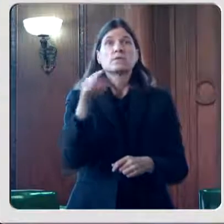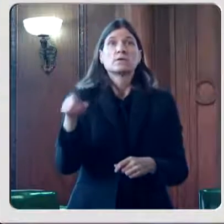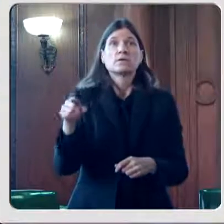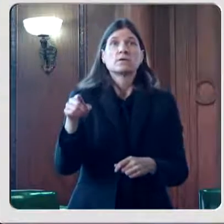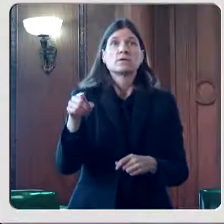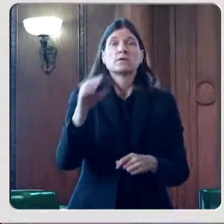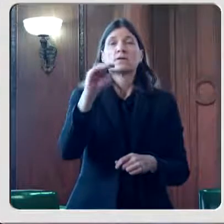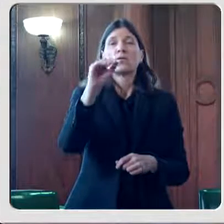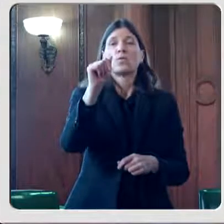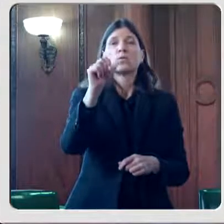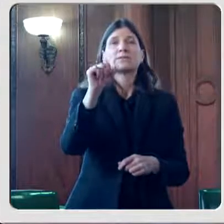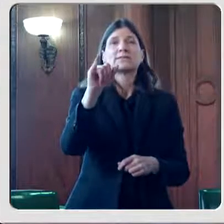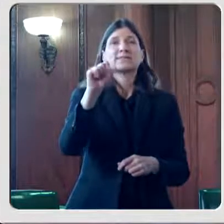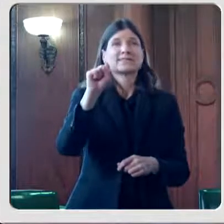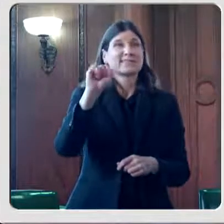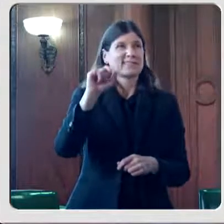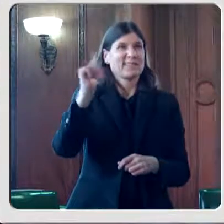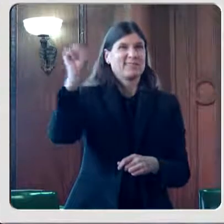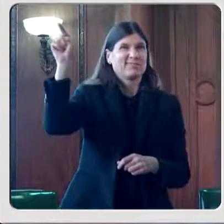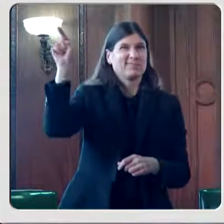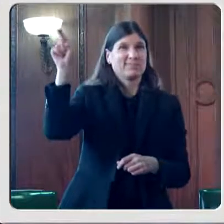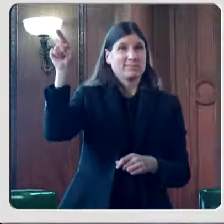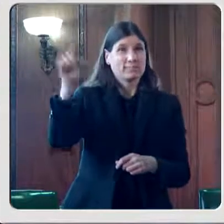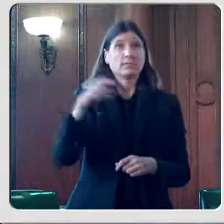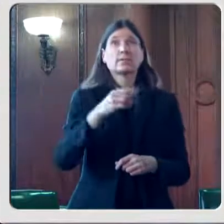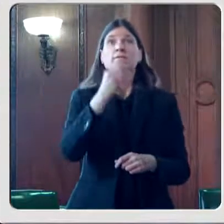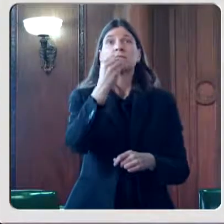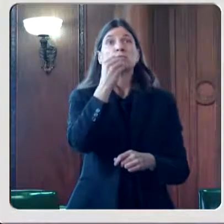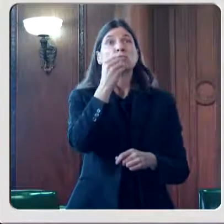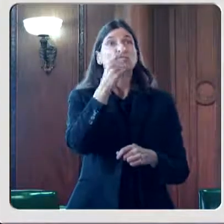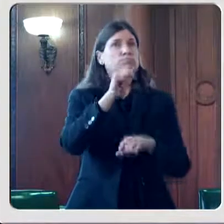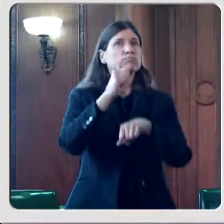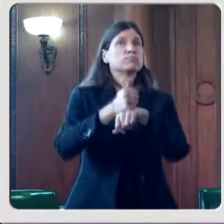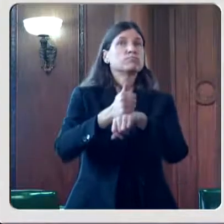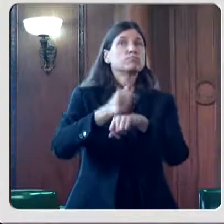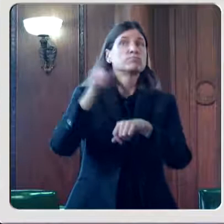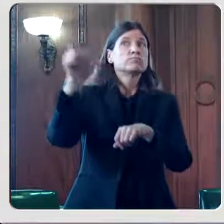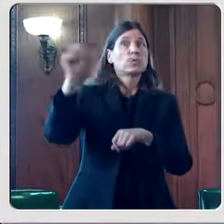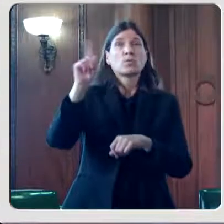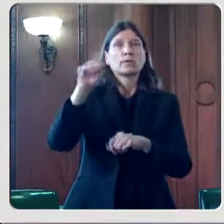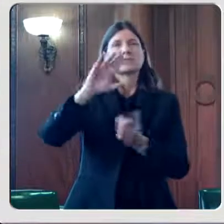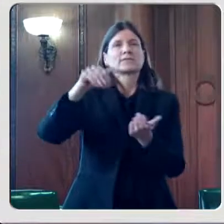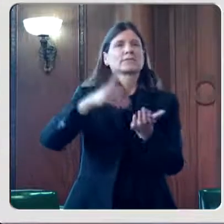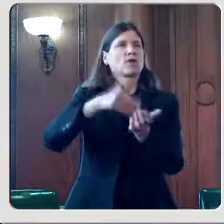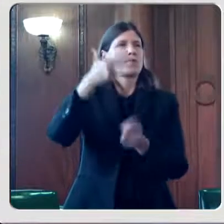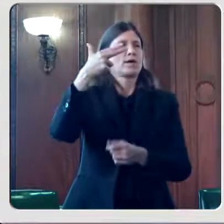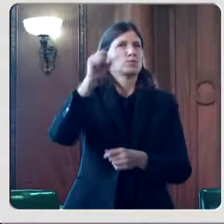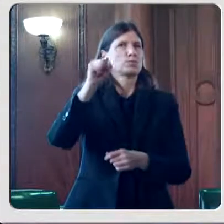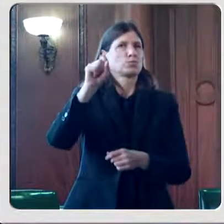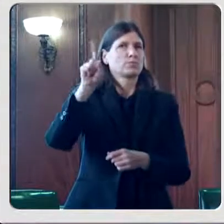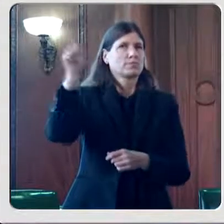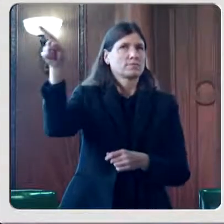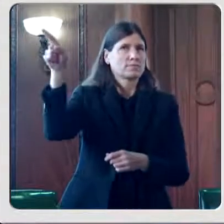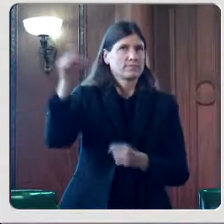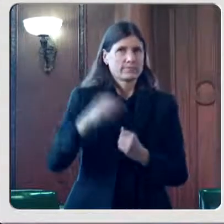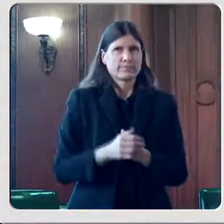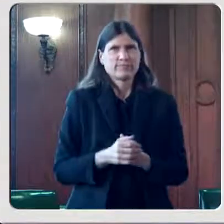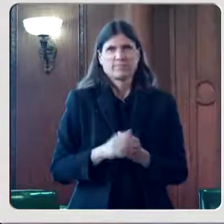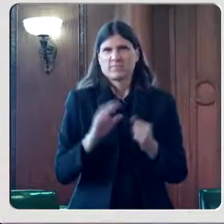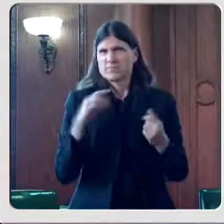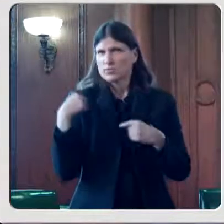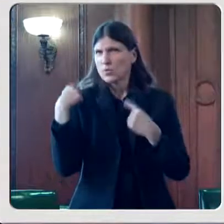Western Massachusetts on Fridays at Central High School. We're serving well over 3,500 families